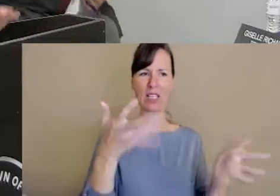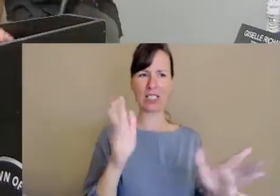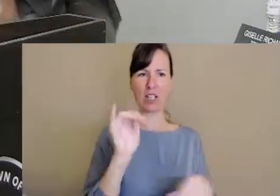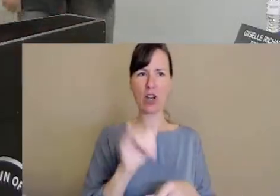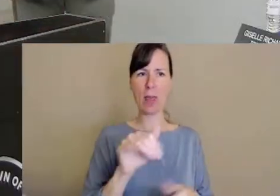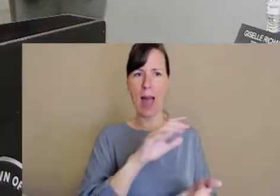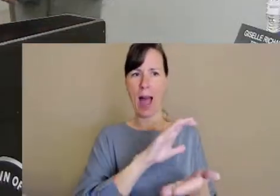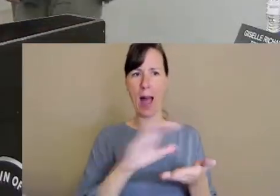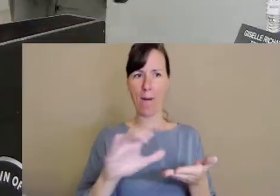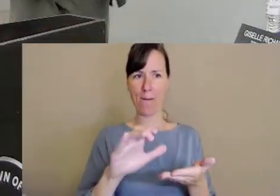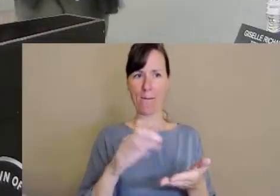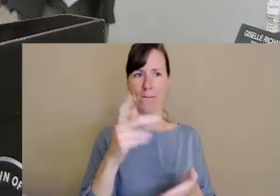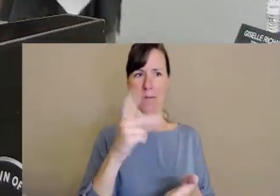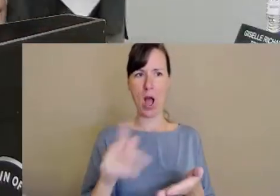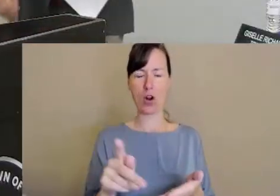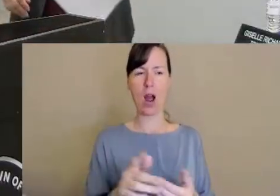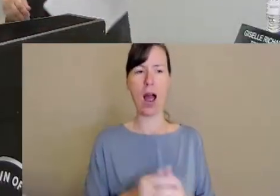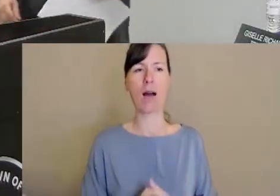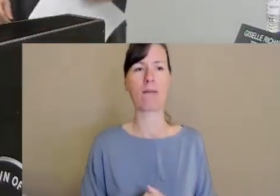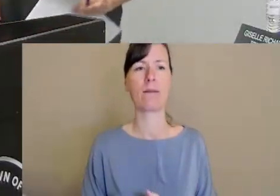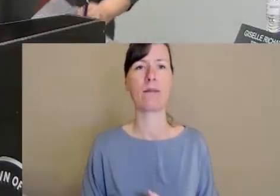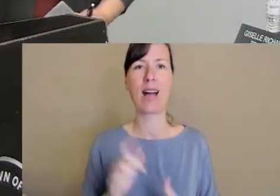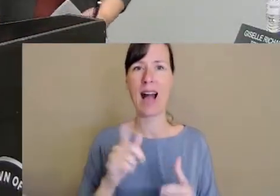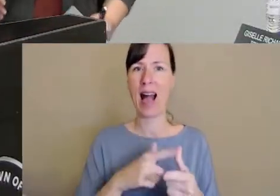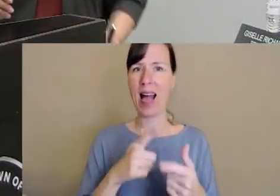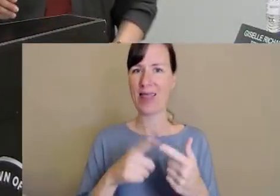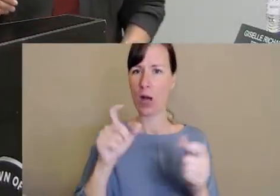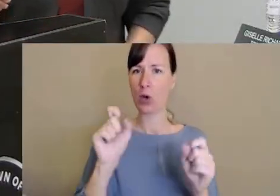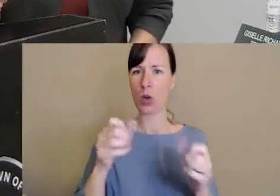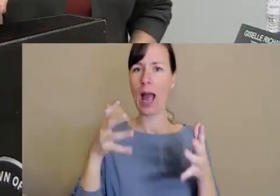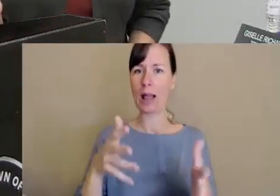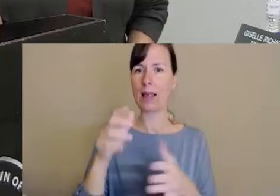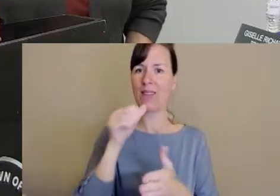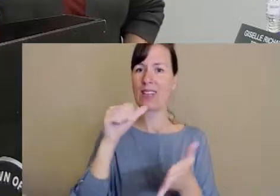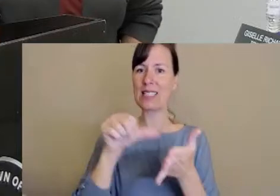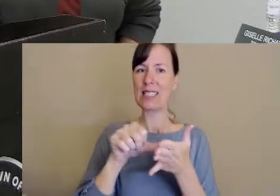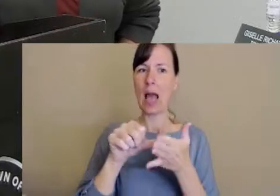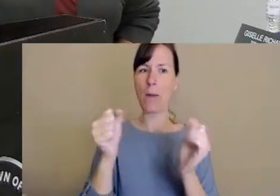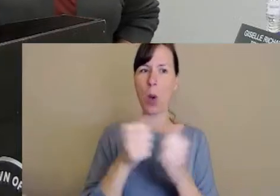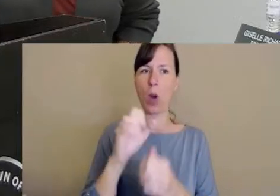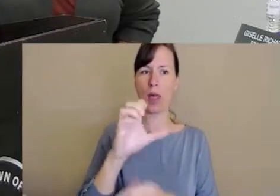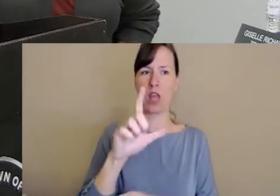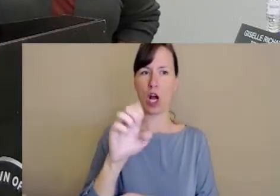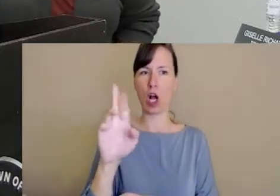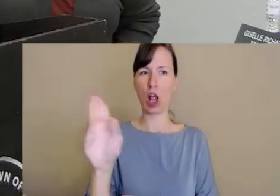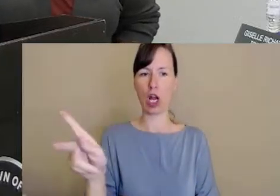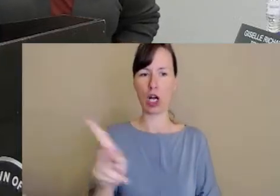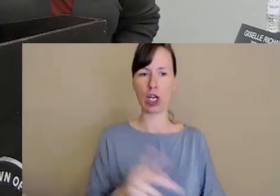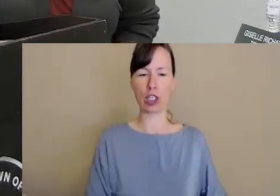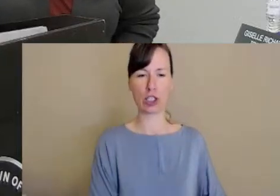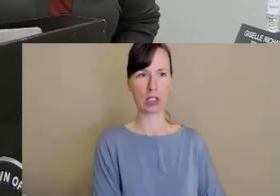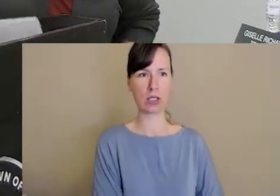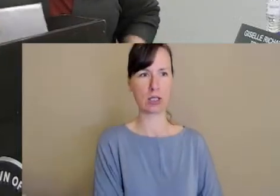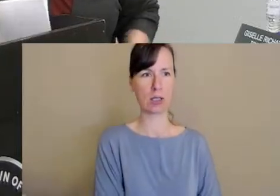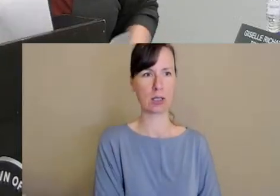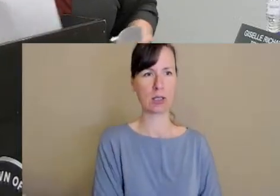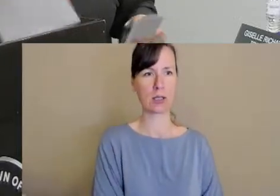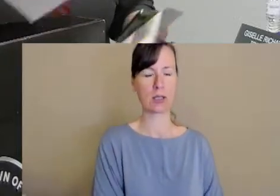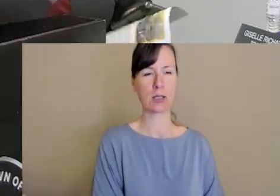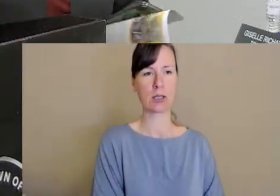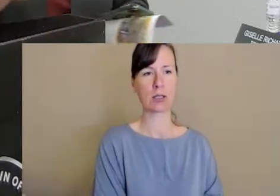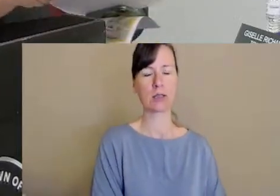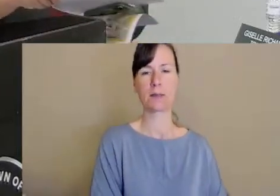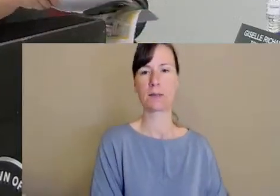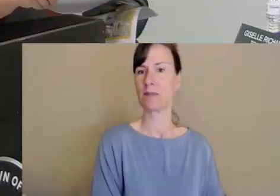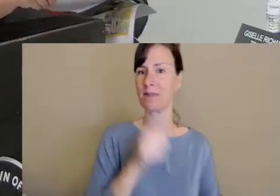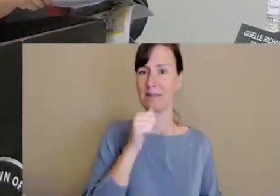But And you can leave the statement with the clerk. Yeah, they'll enter the whole thing into the record. I didn't even have a chance to